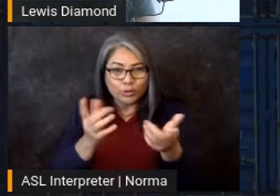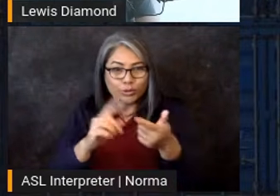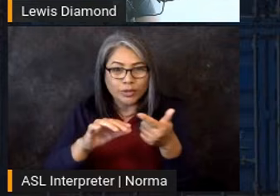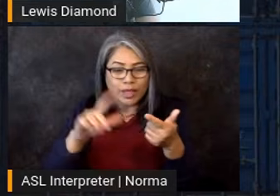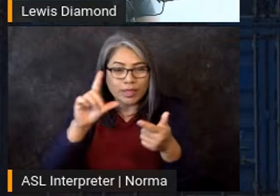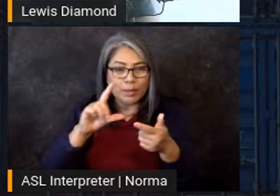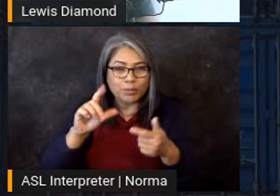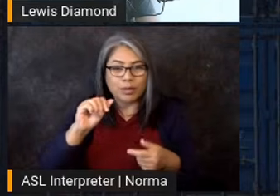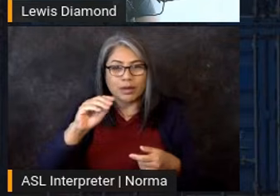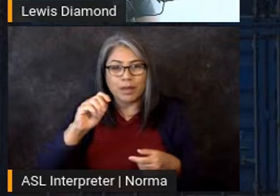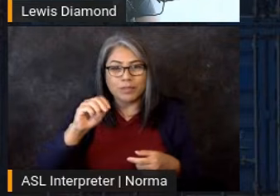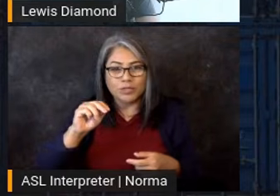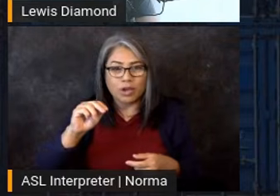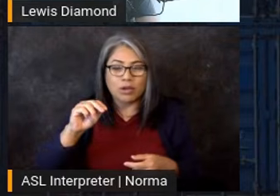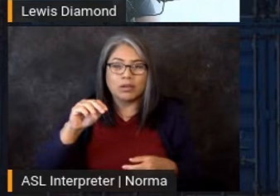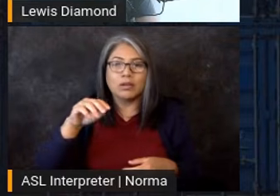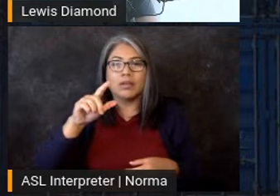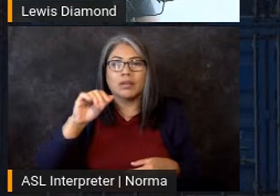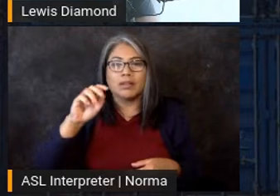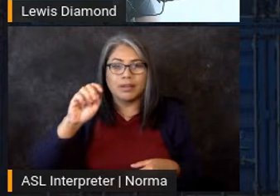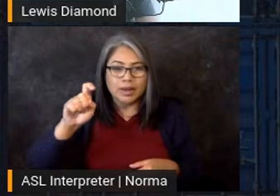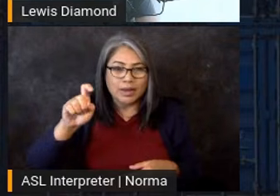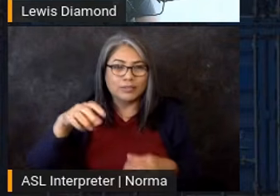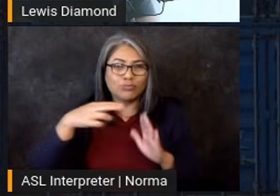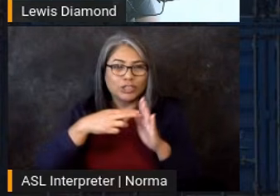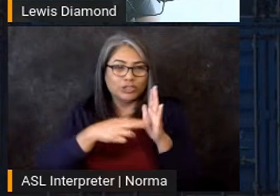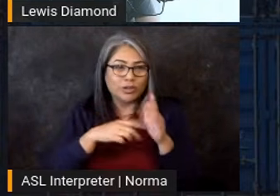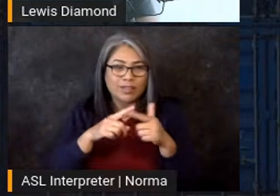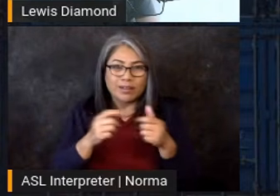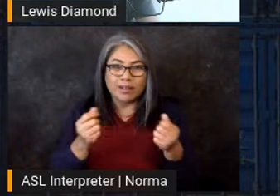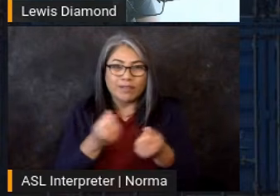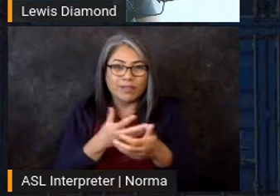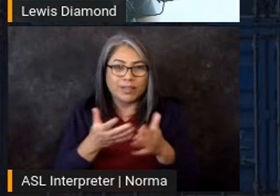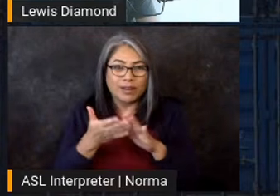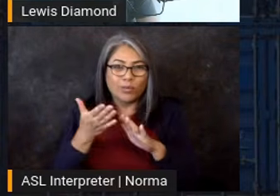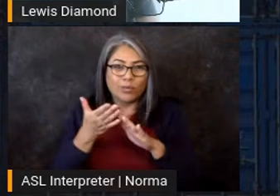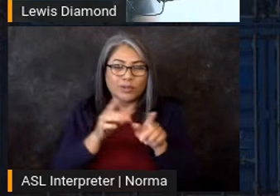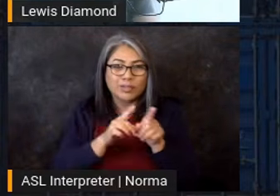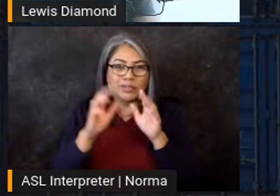registry, and yeah, everything works as expected. Cool.